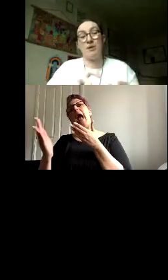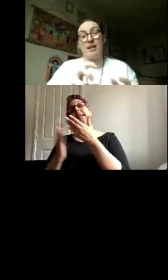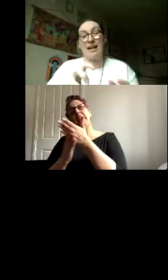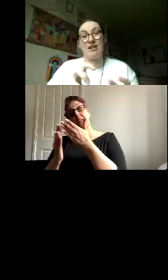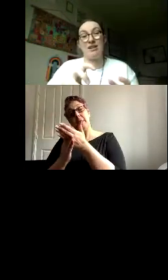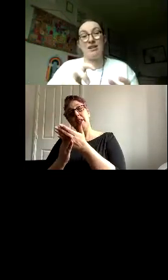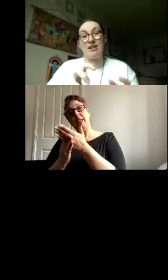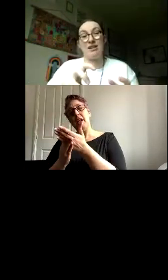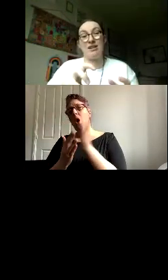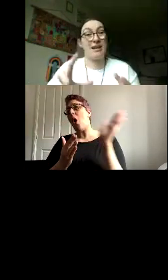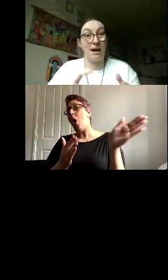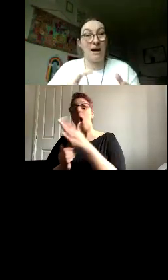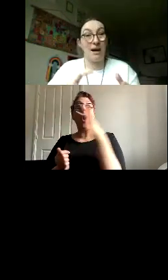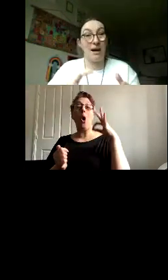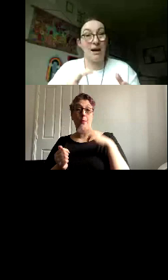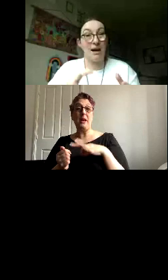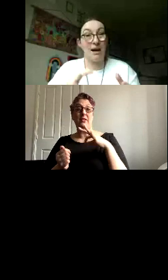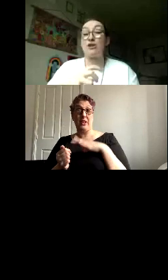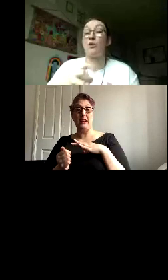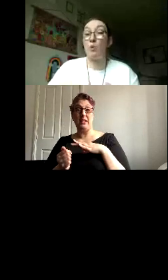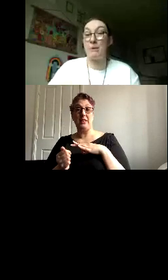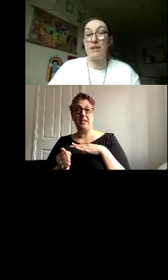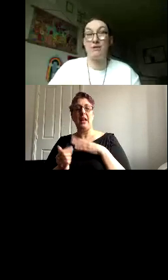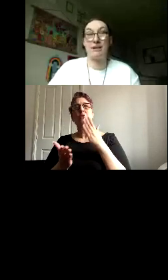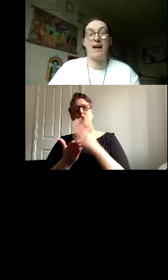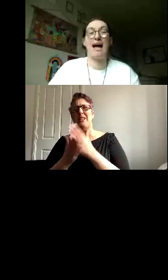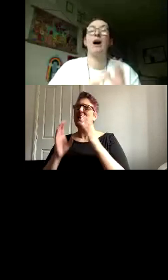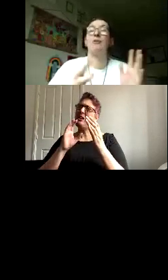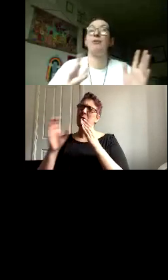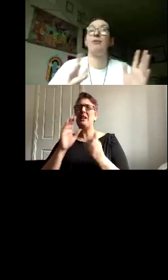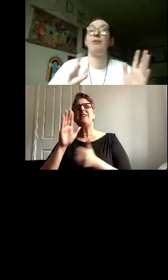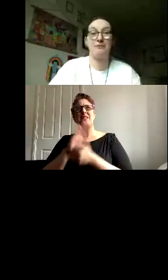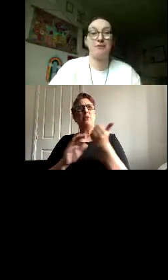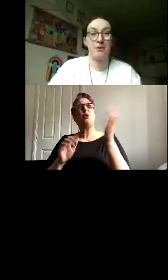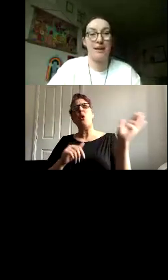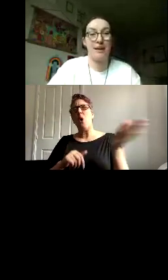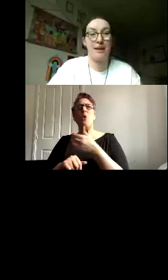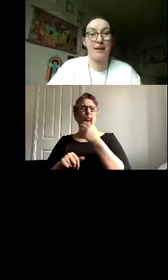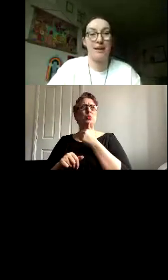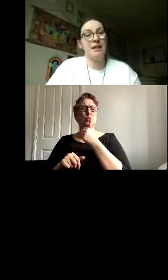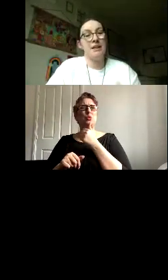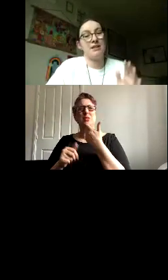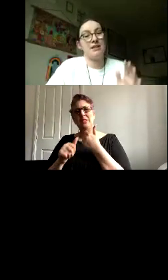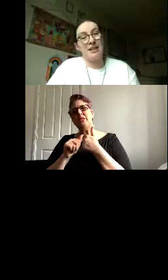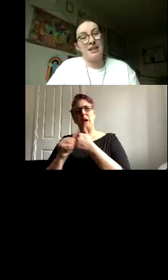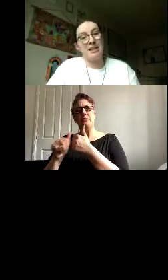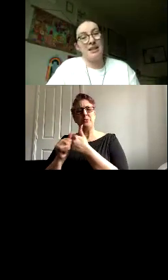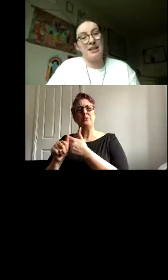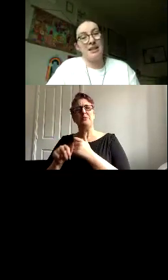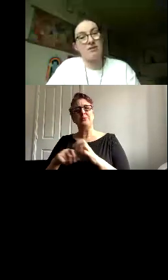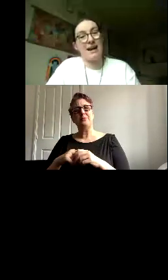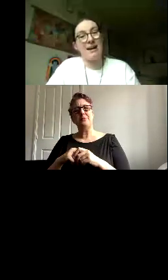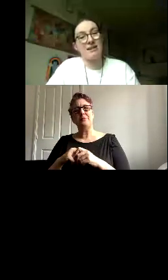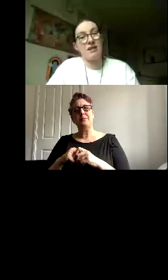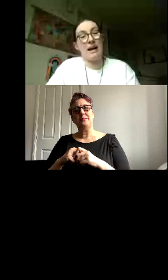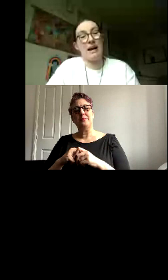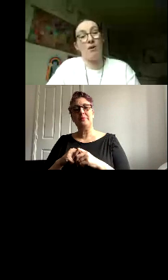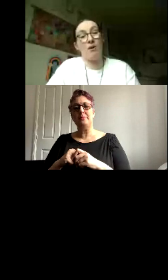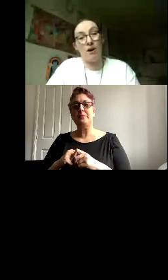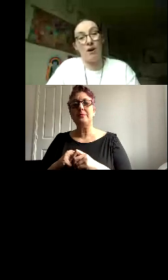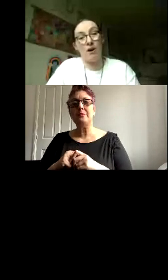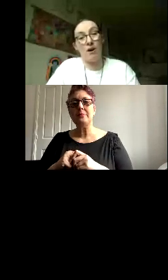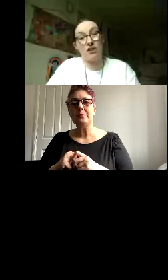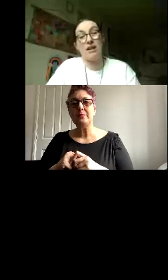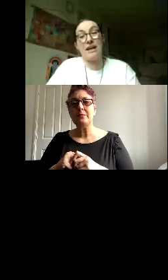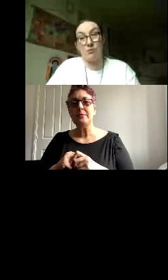general communication skills within healthcare that we should all be using that are helpful for everybody. So setting the context of